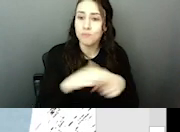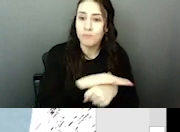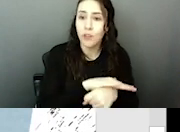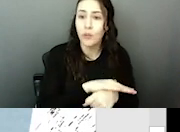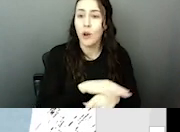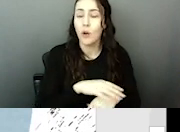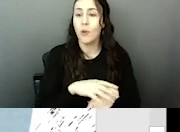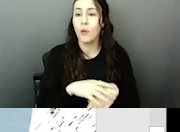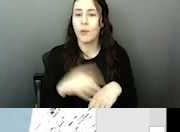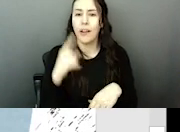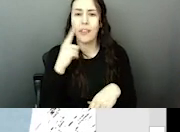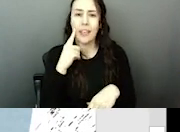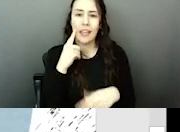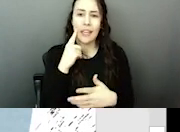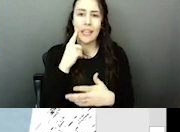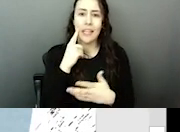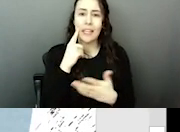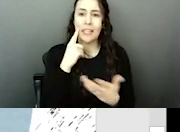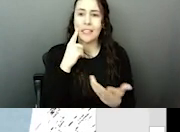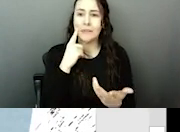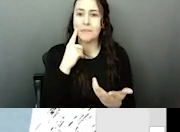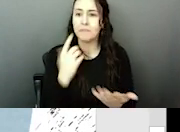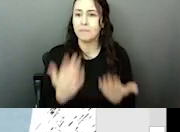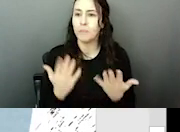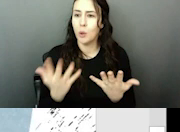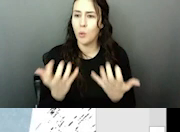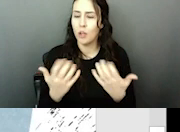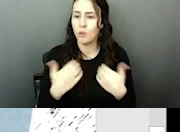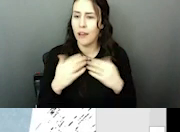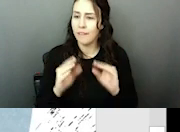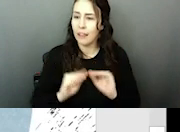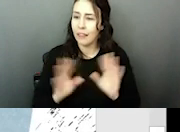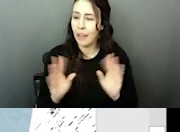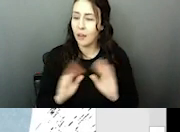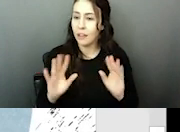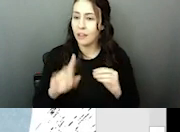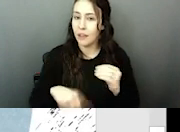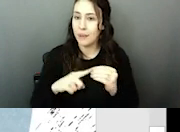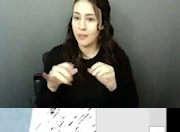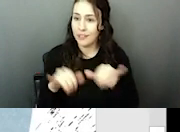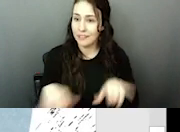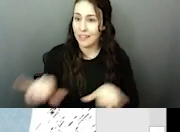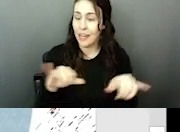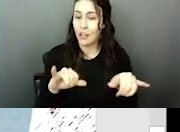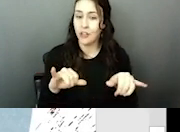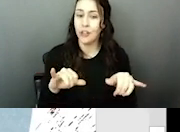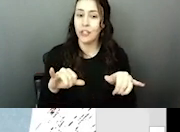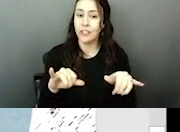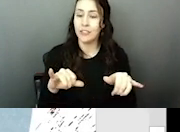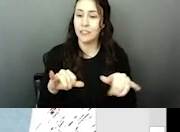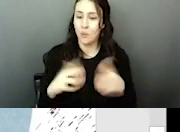while wanting to maybe have clarity around what the standards were asking people to do, there was